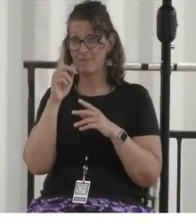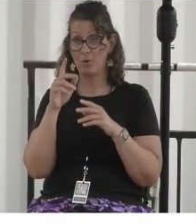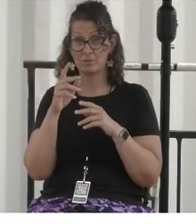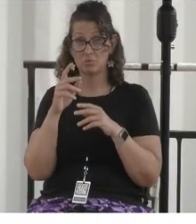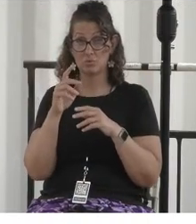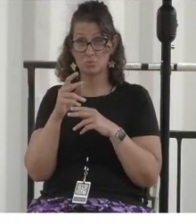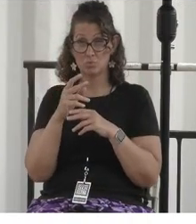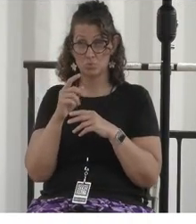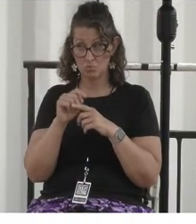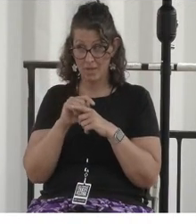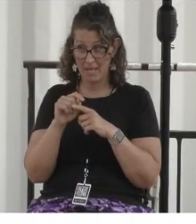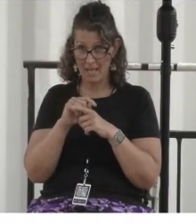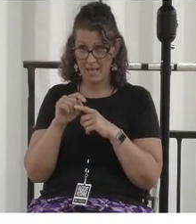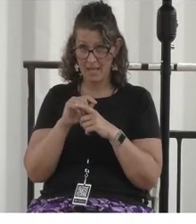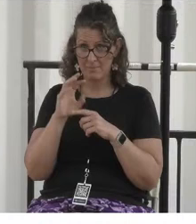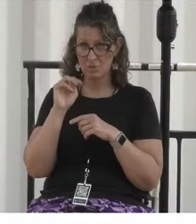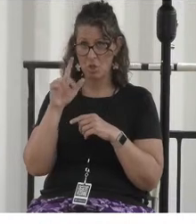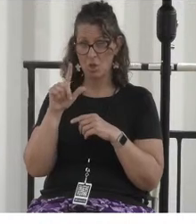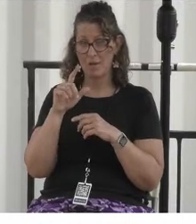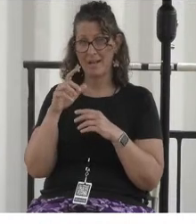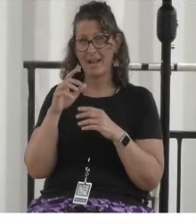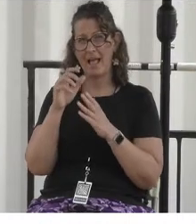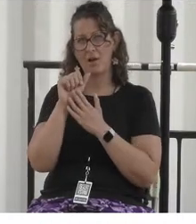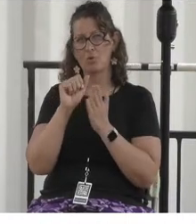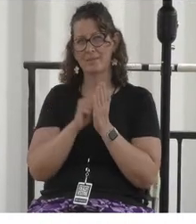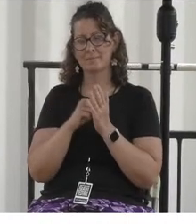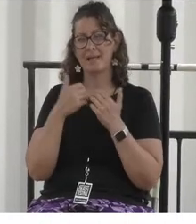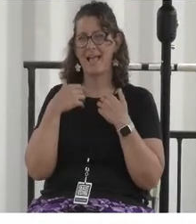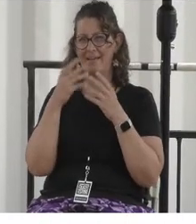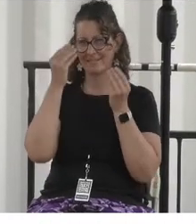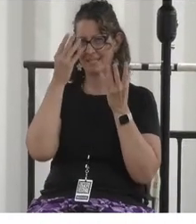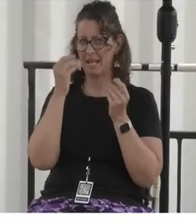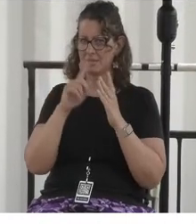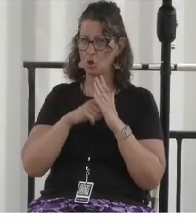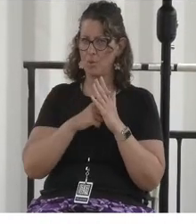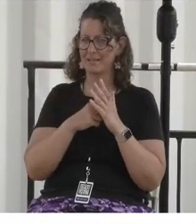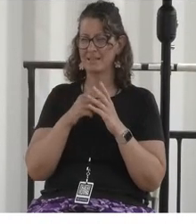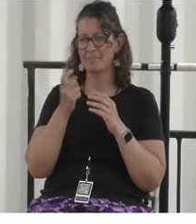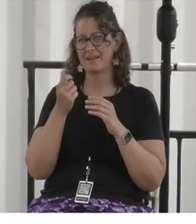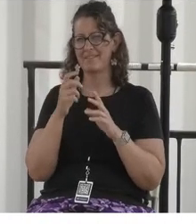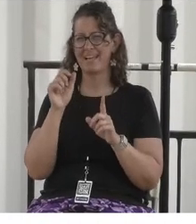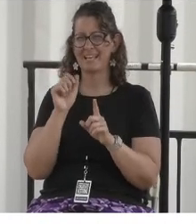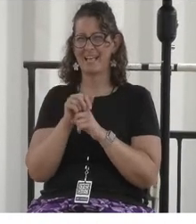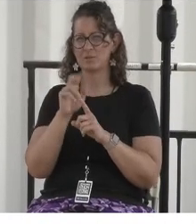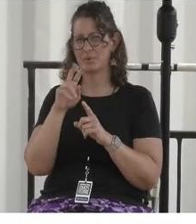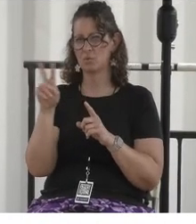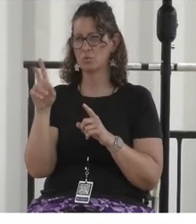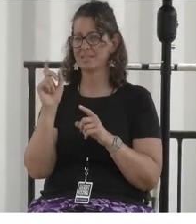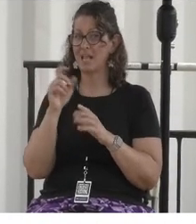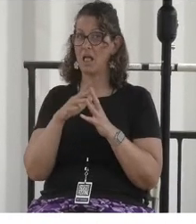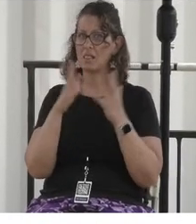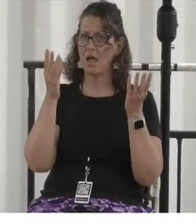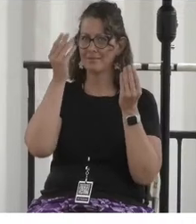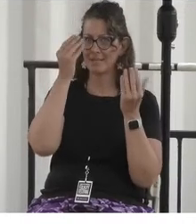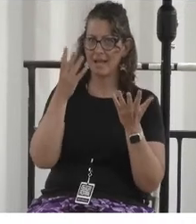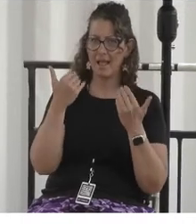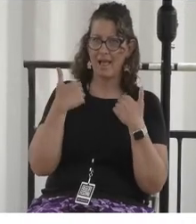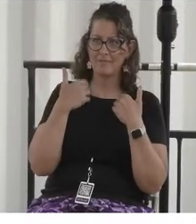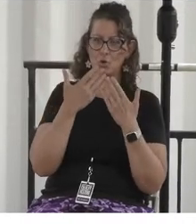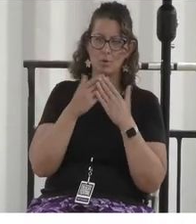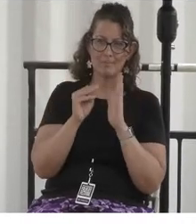is having a lot of input data to start with. So it's a little bit of a catch-22. Like, you need a ton of data to have a good